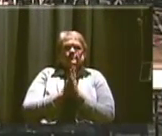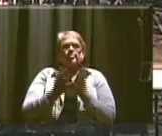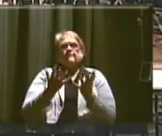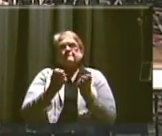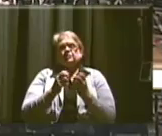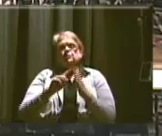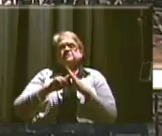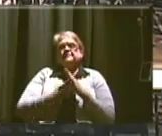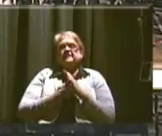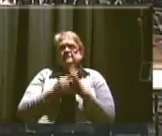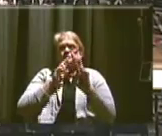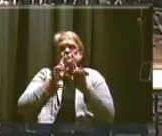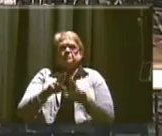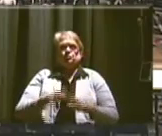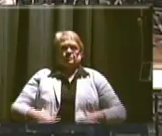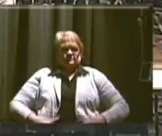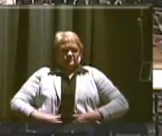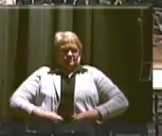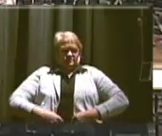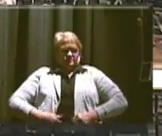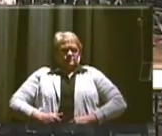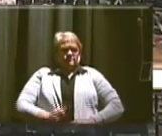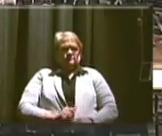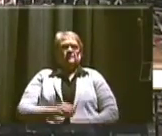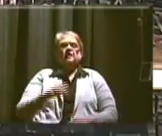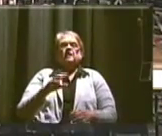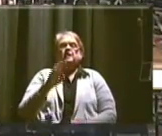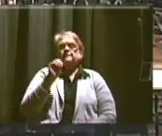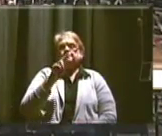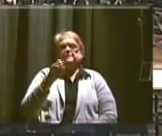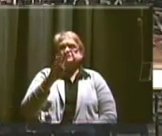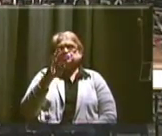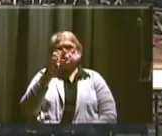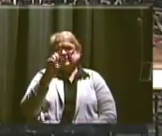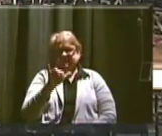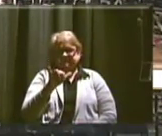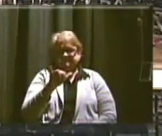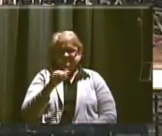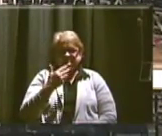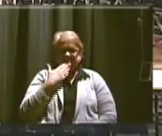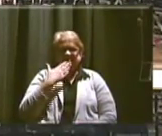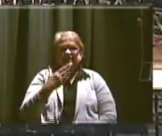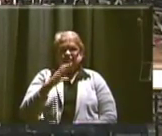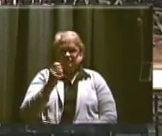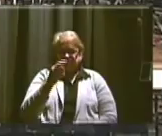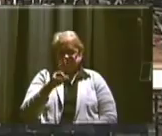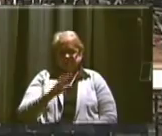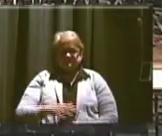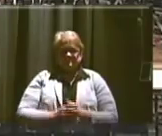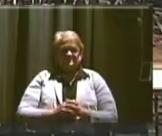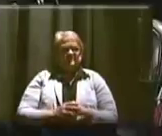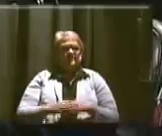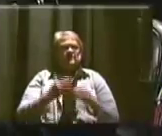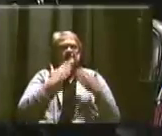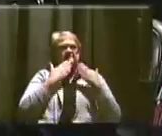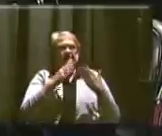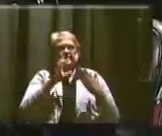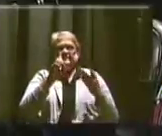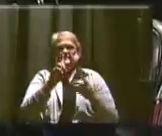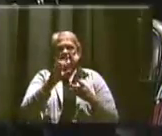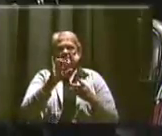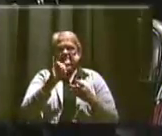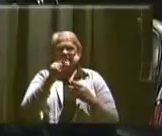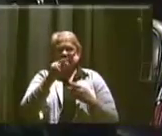report? Mr. Brady. Thank you, Chair. First of all, I want to thank Diane Porter